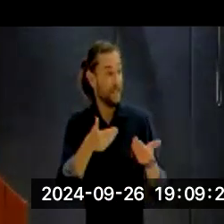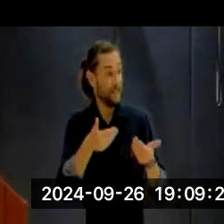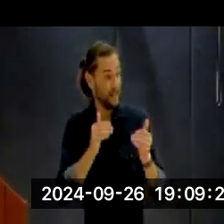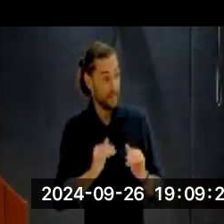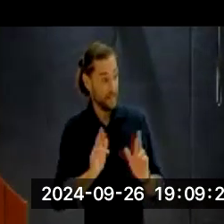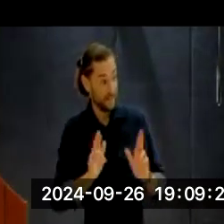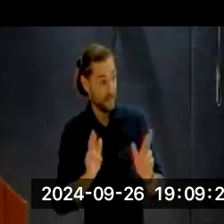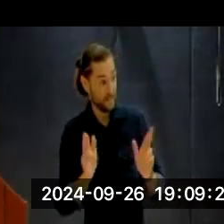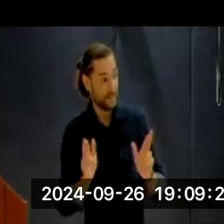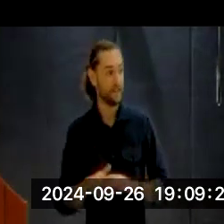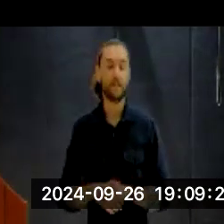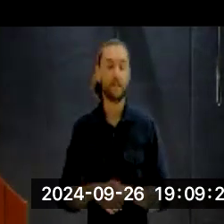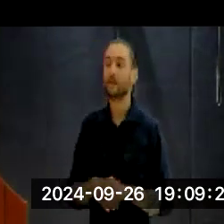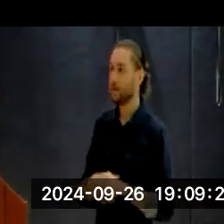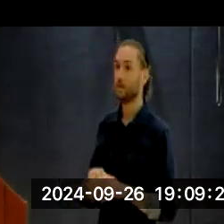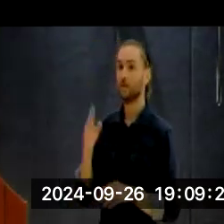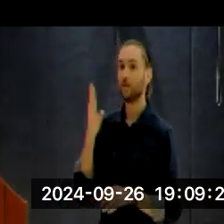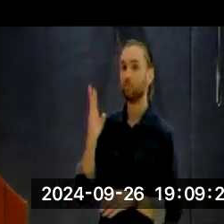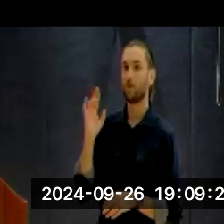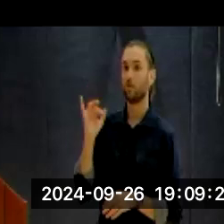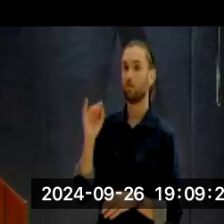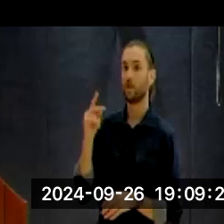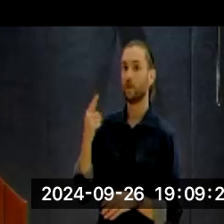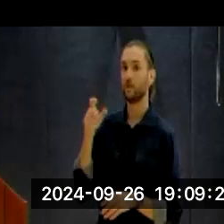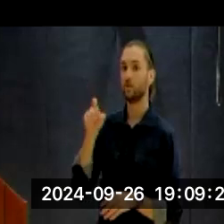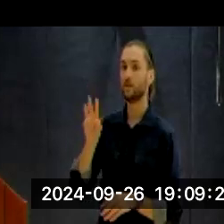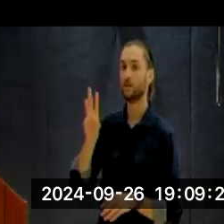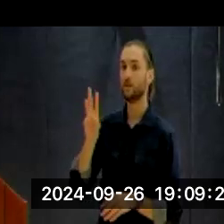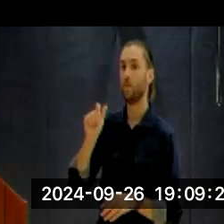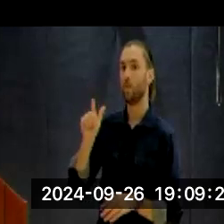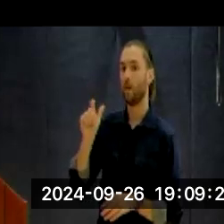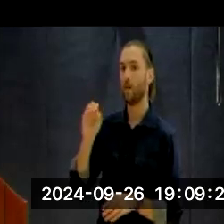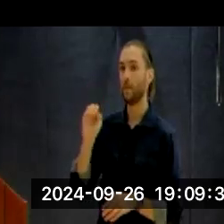okay. Bridget Wallman.